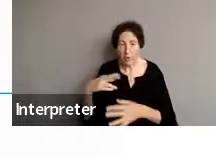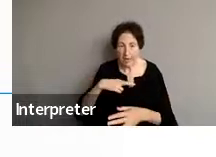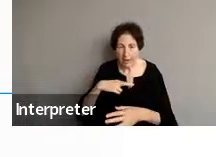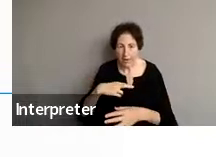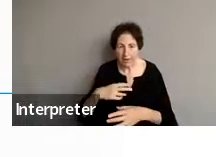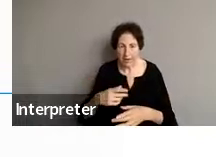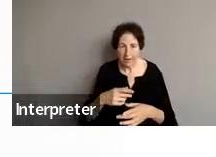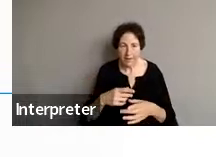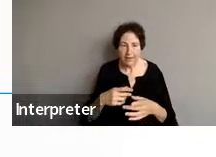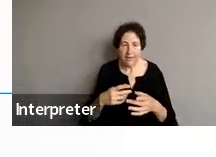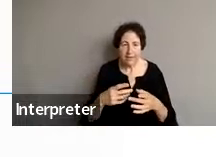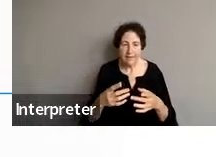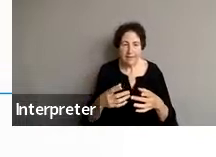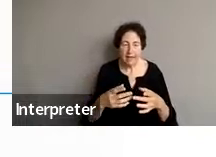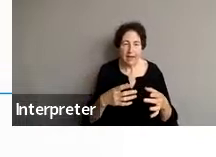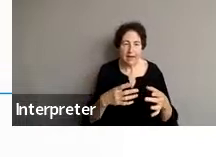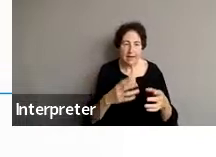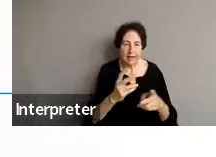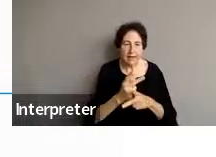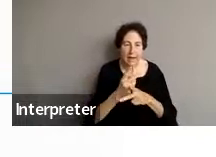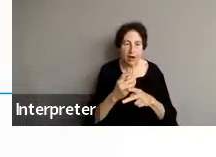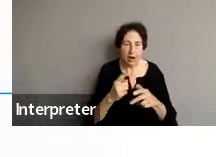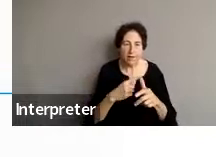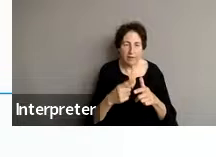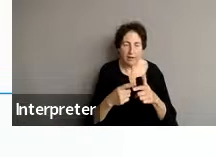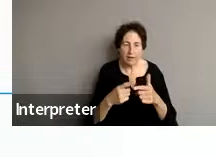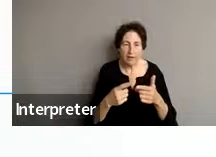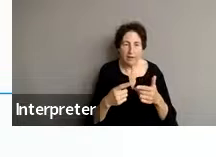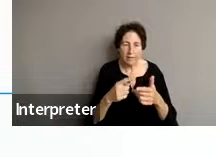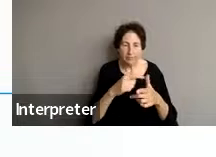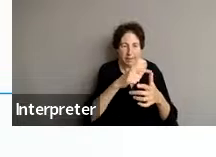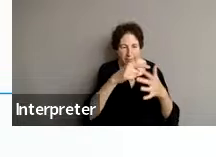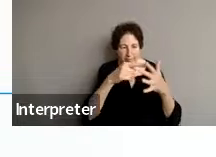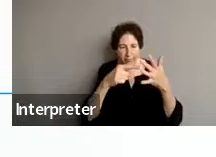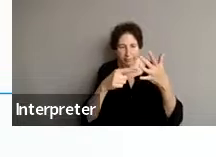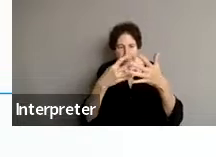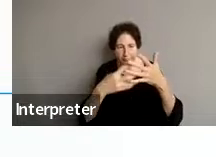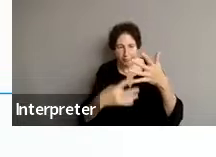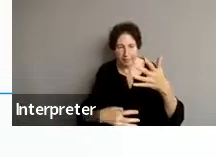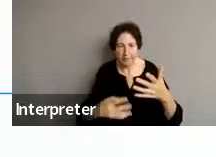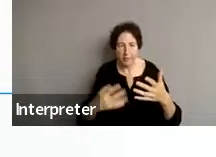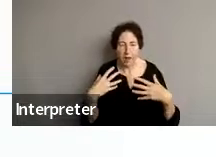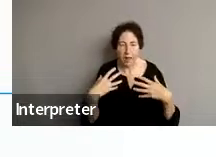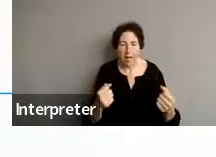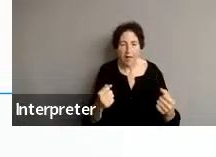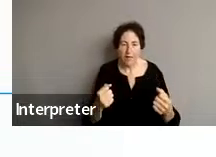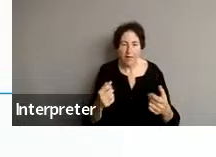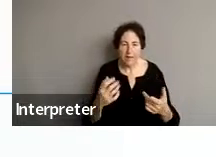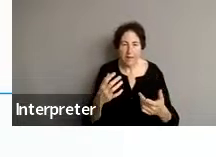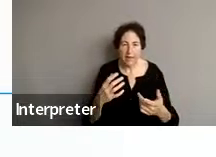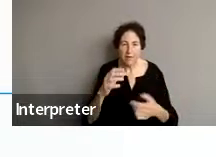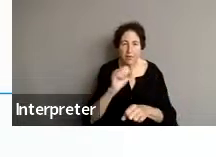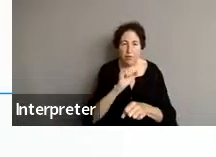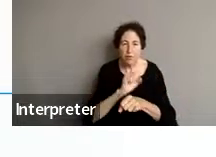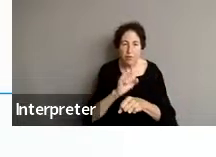They cover eligibility and enrollment for health and welfare benefits plans, as well as workers'